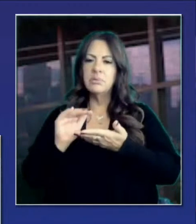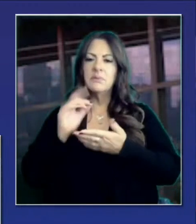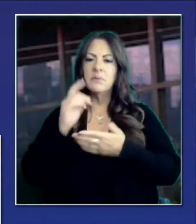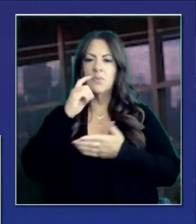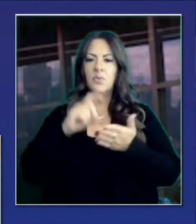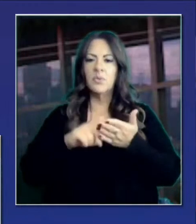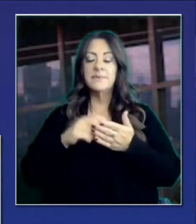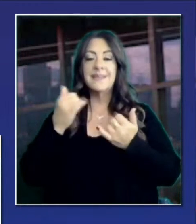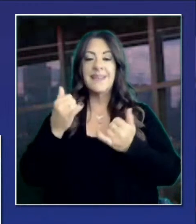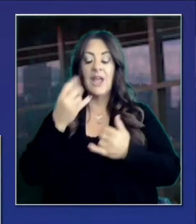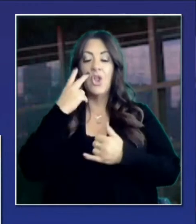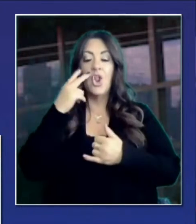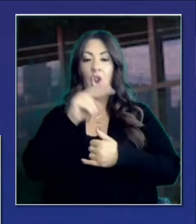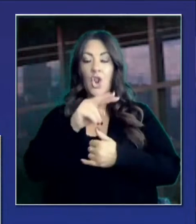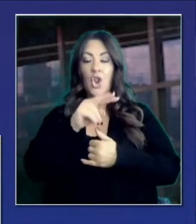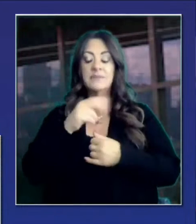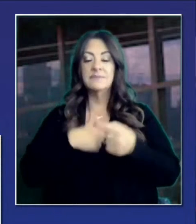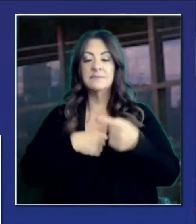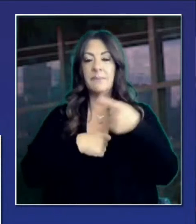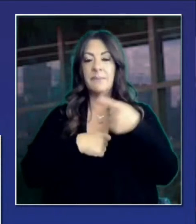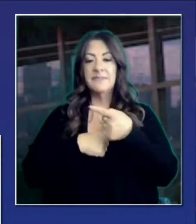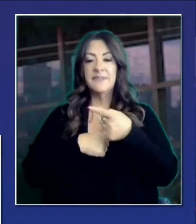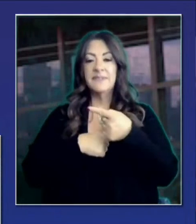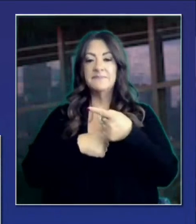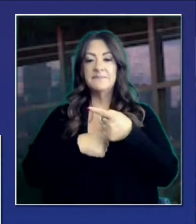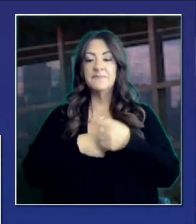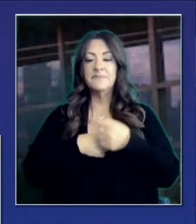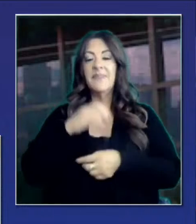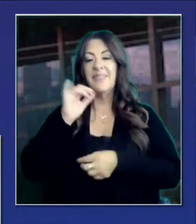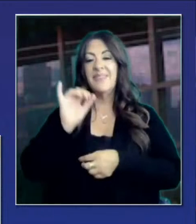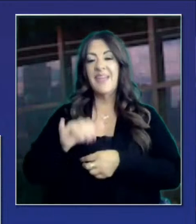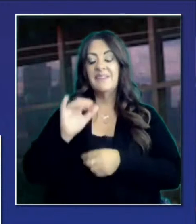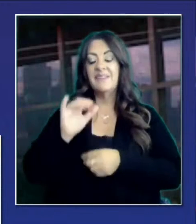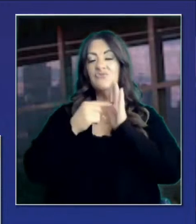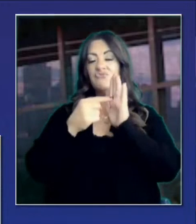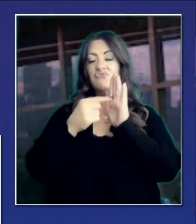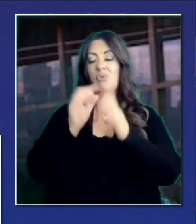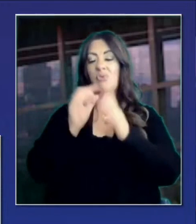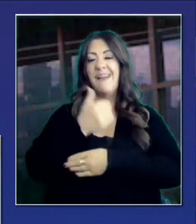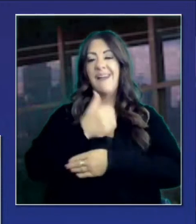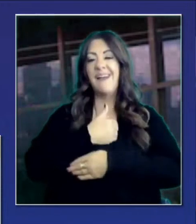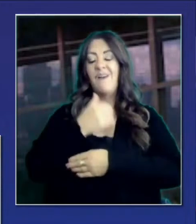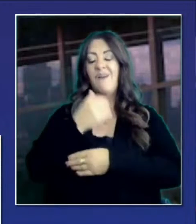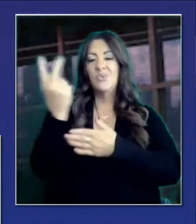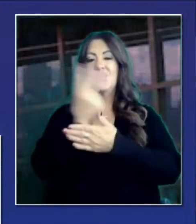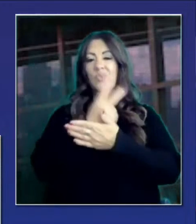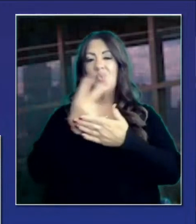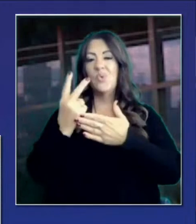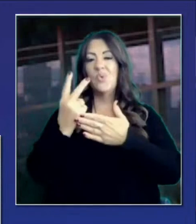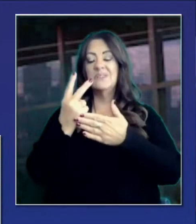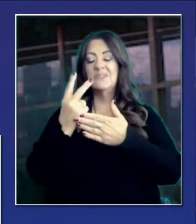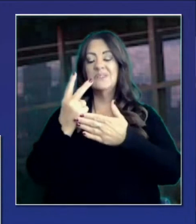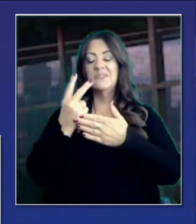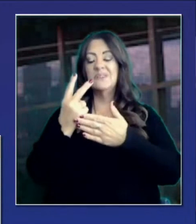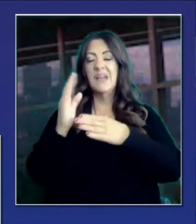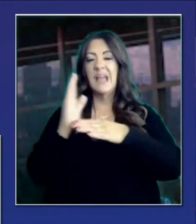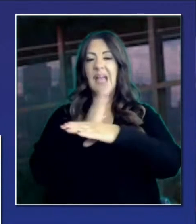23,283. Take a look at the positivity rate. Now, this is the 14-day positivity rate, now is down to single digits